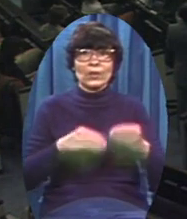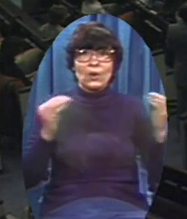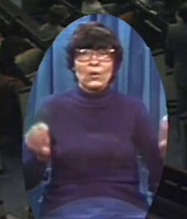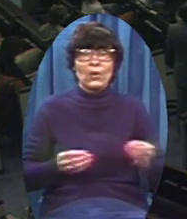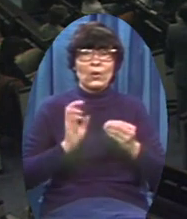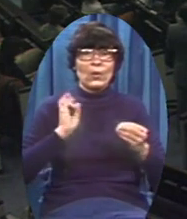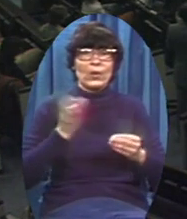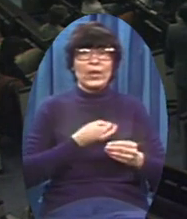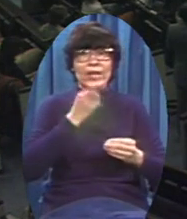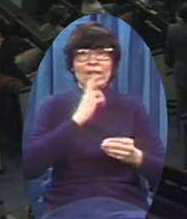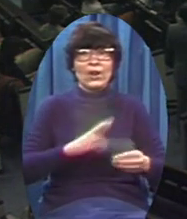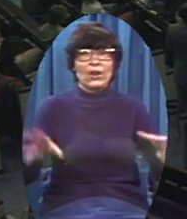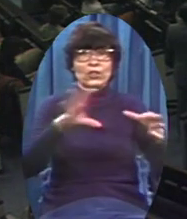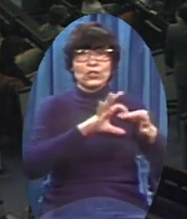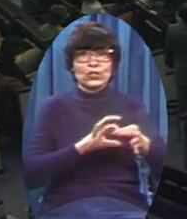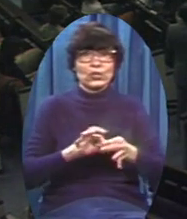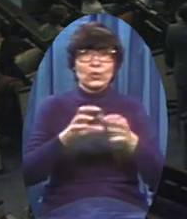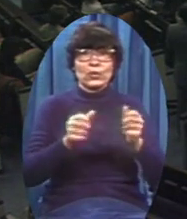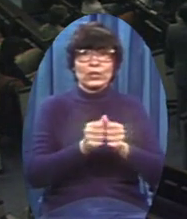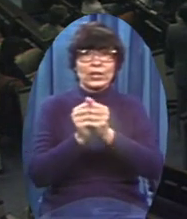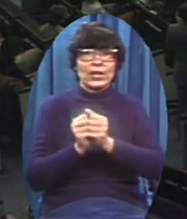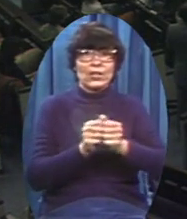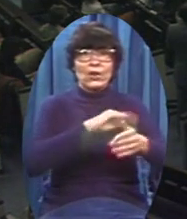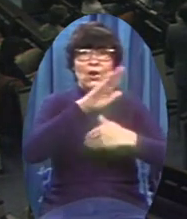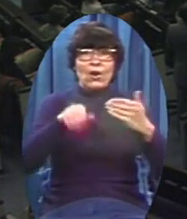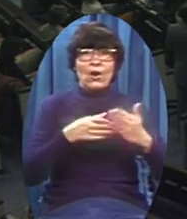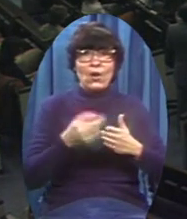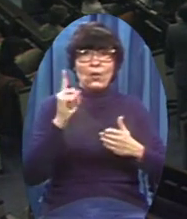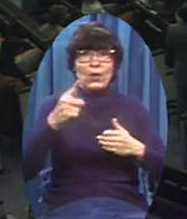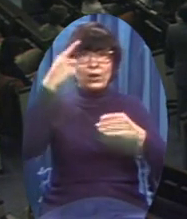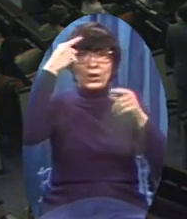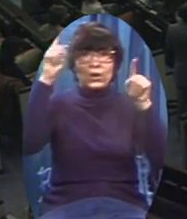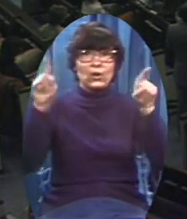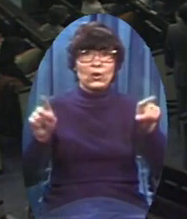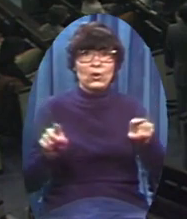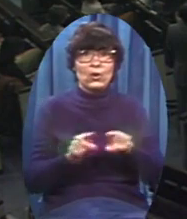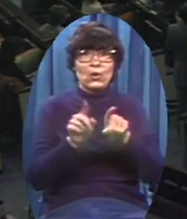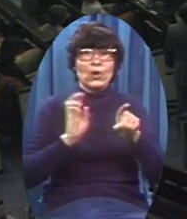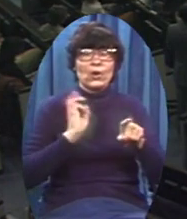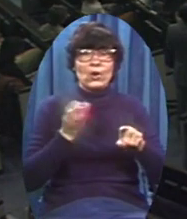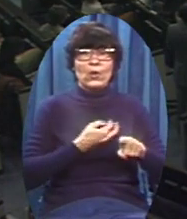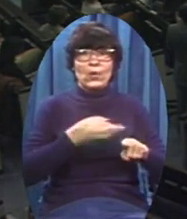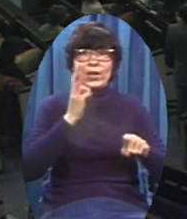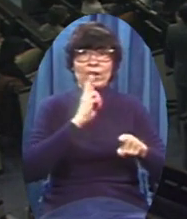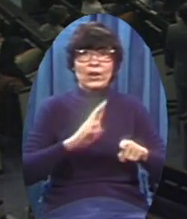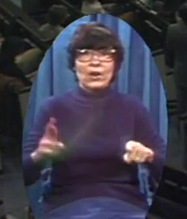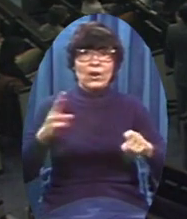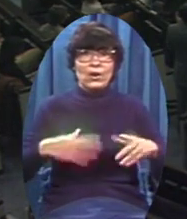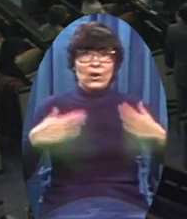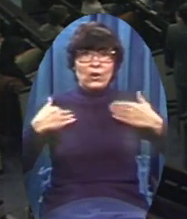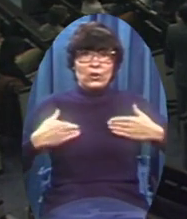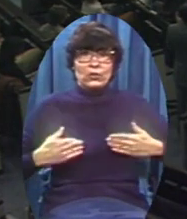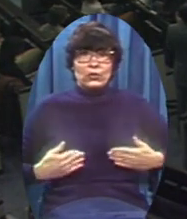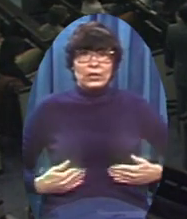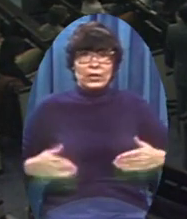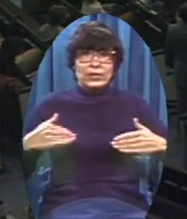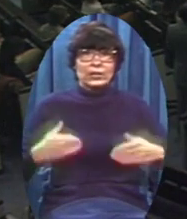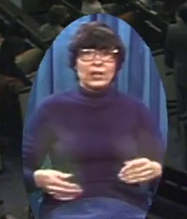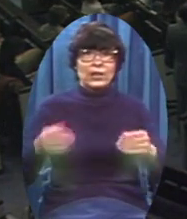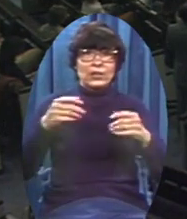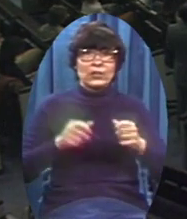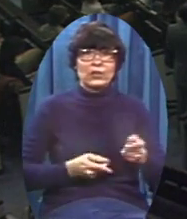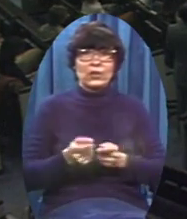are joined together, all in one accord. We're putting on the armor in the service of the